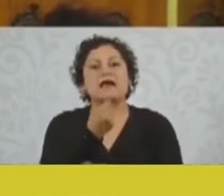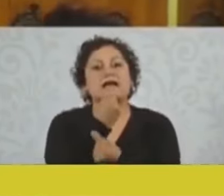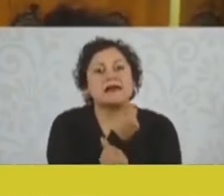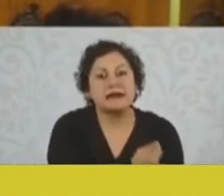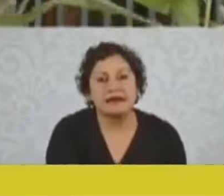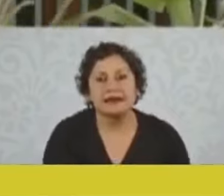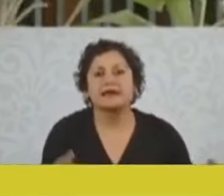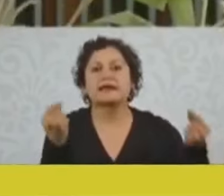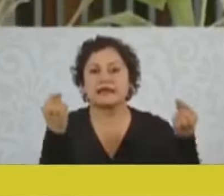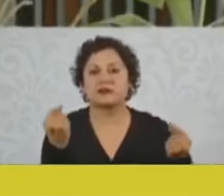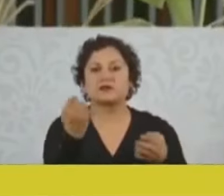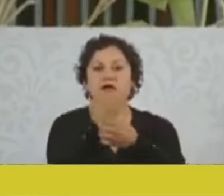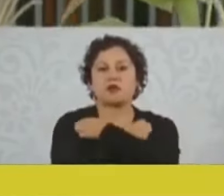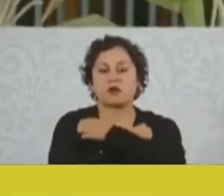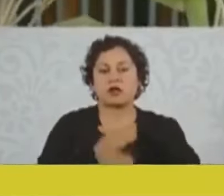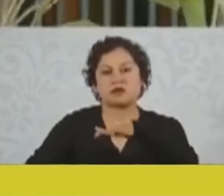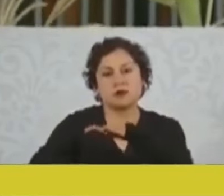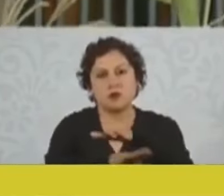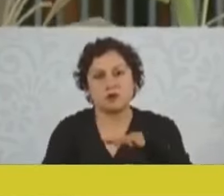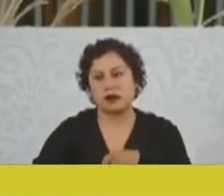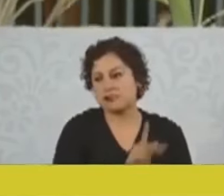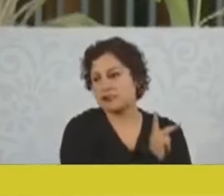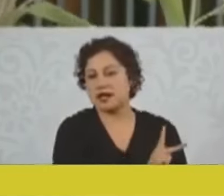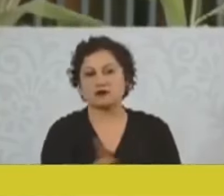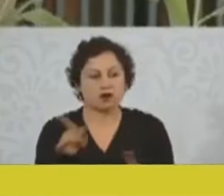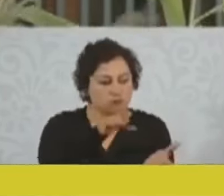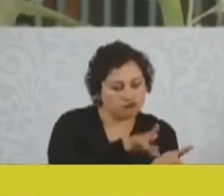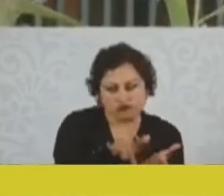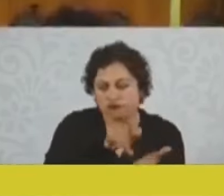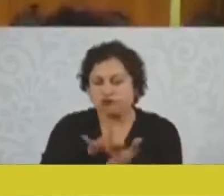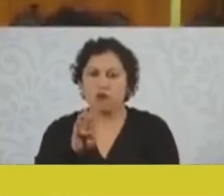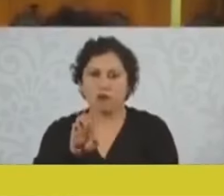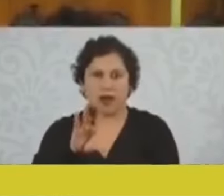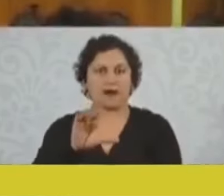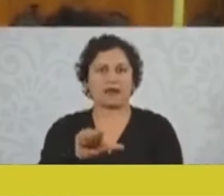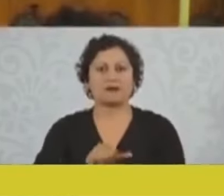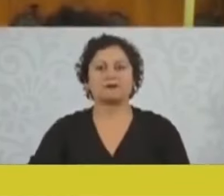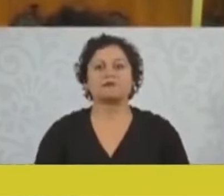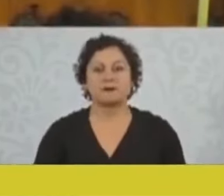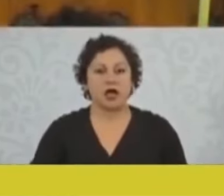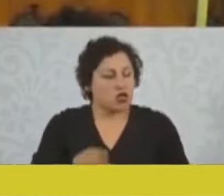of elementary school and high school will have